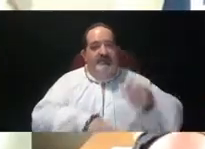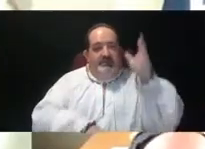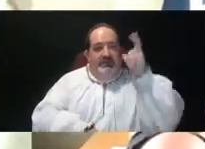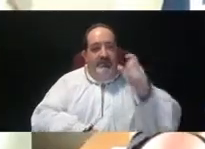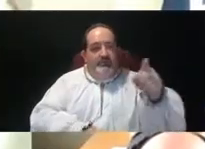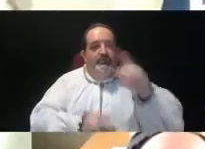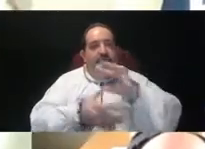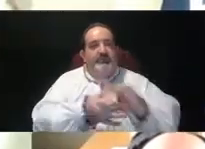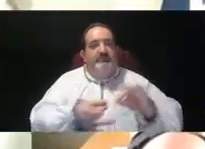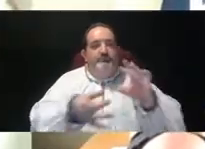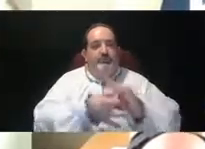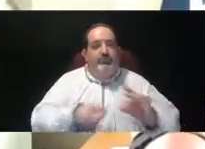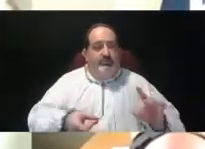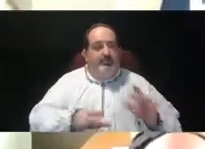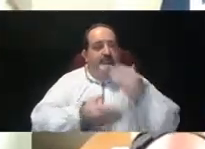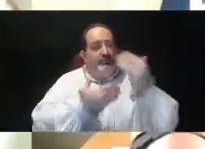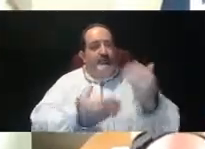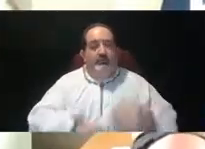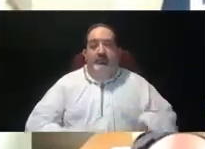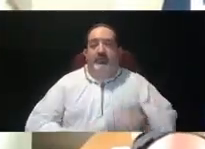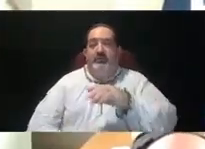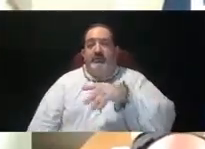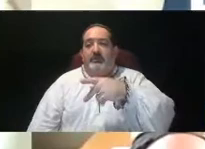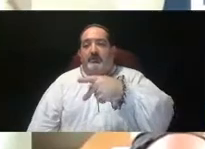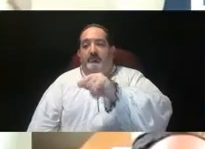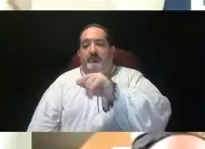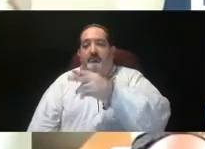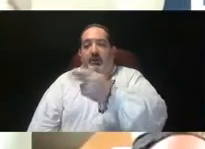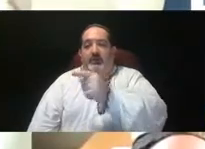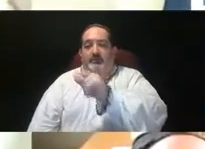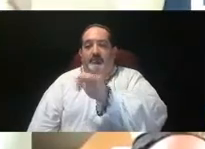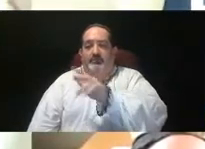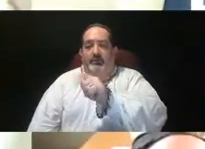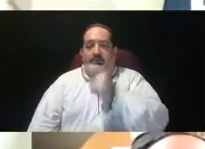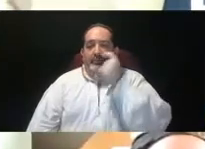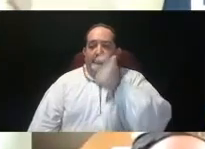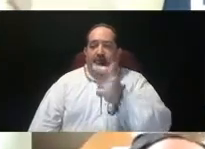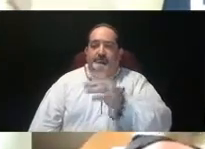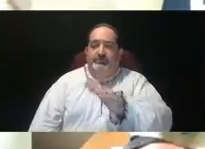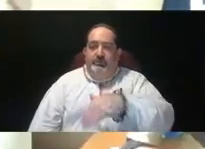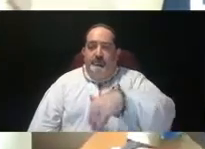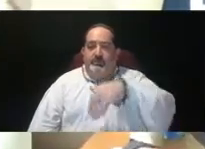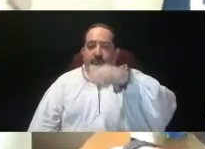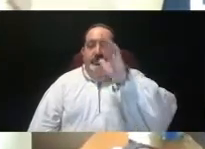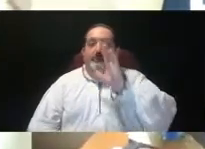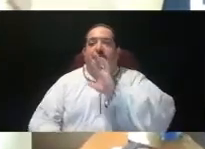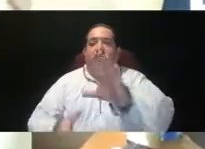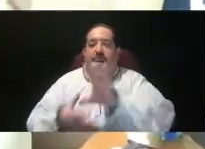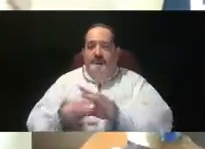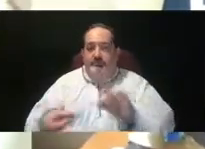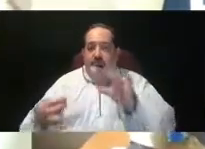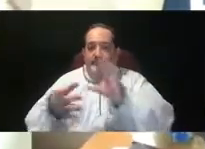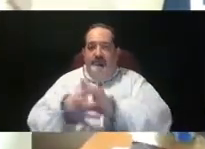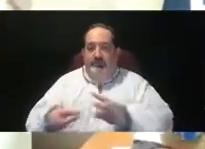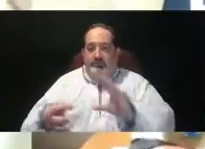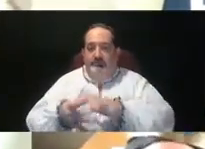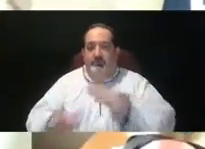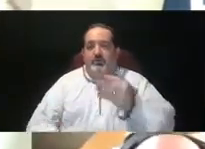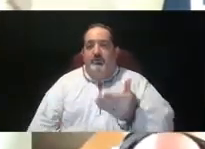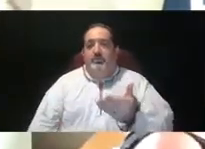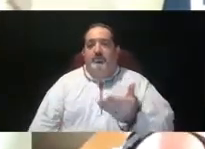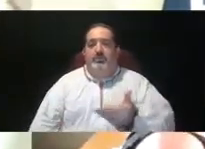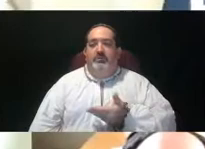you. And Halbert, I have watched you grow in your storytelling, your willingness